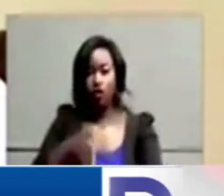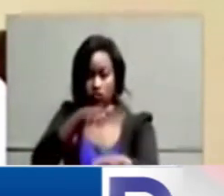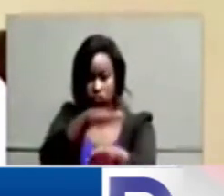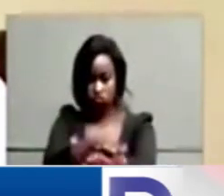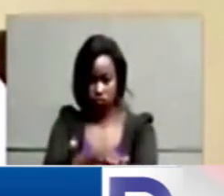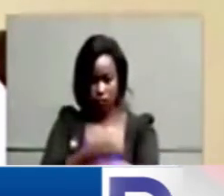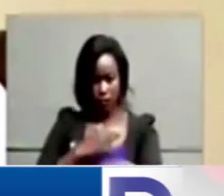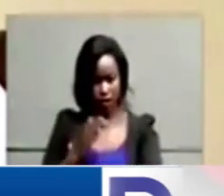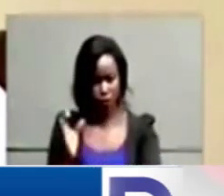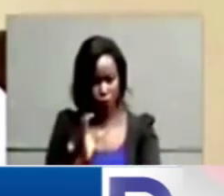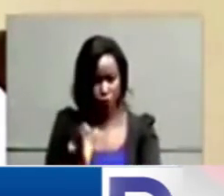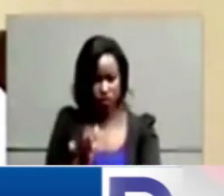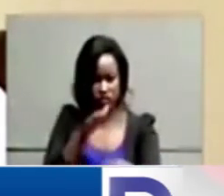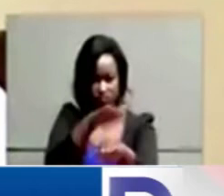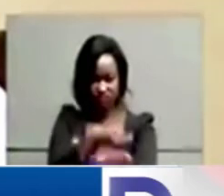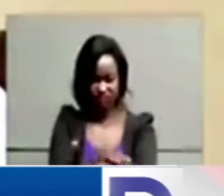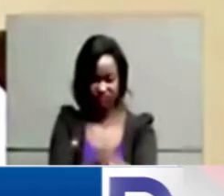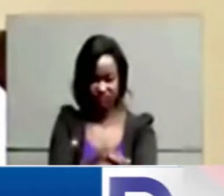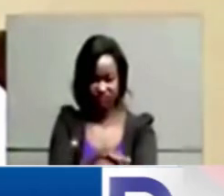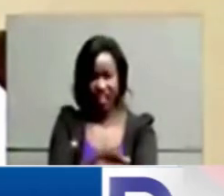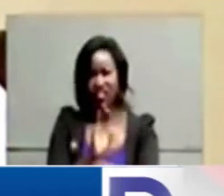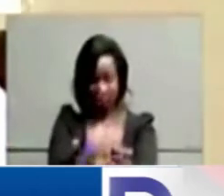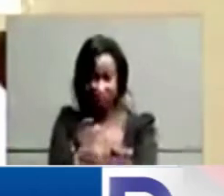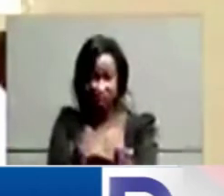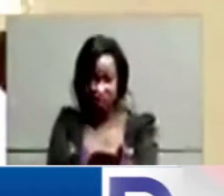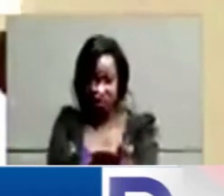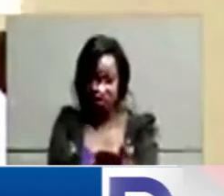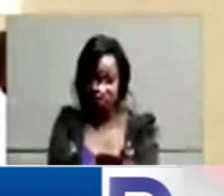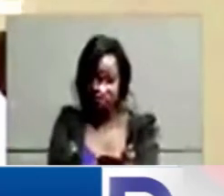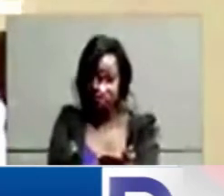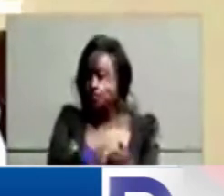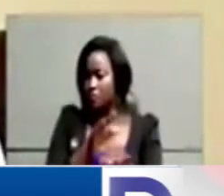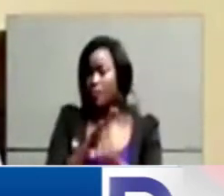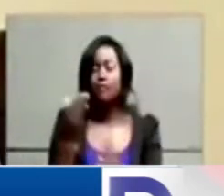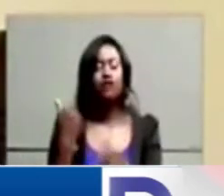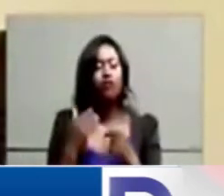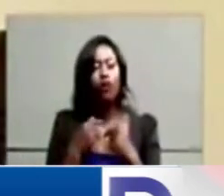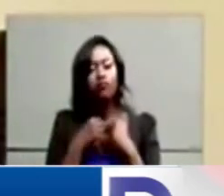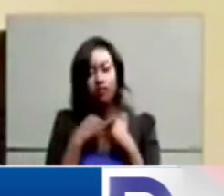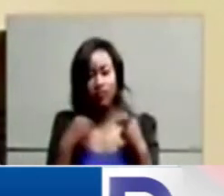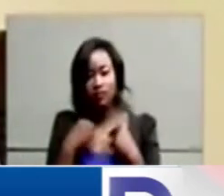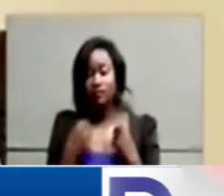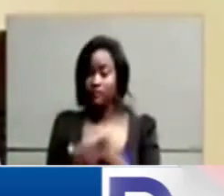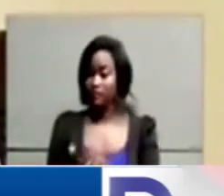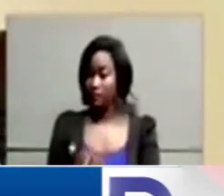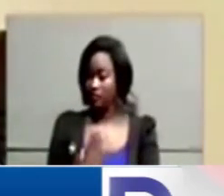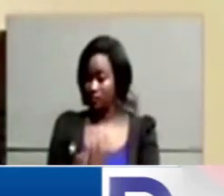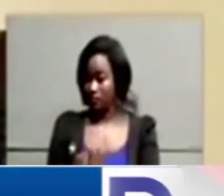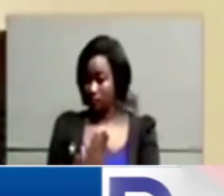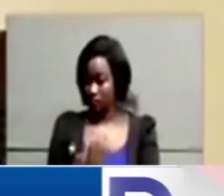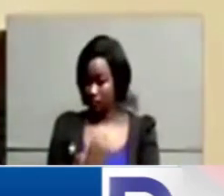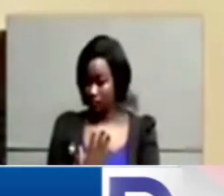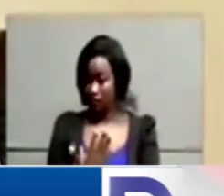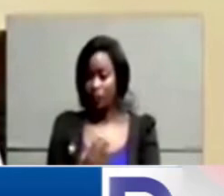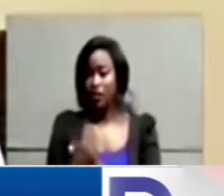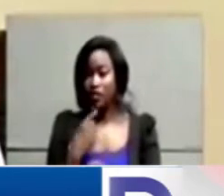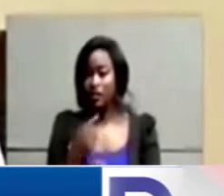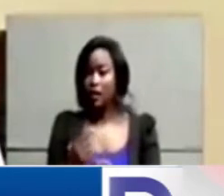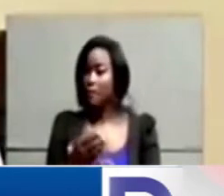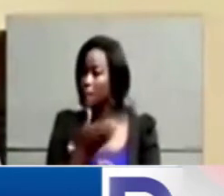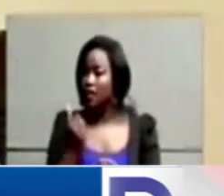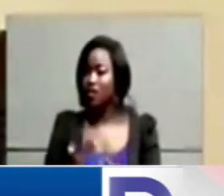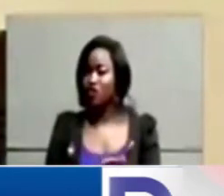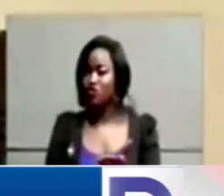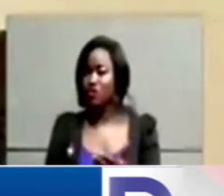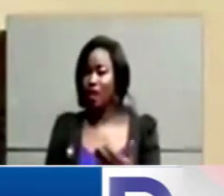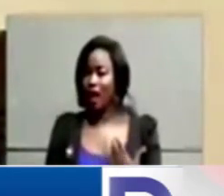bwetyo tetujja kugamba nti ati linnya mmotoka ogende oba katugambe mulago linnya mmotoka ogende oba nsambya oba lubago oba